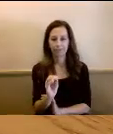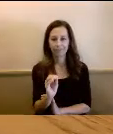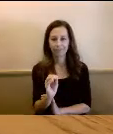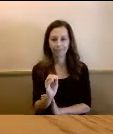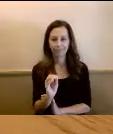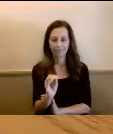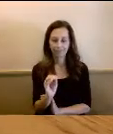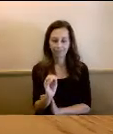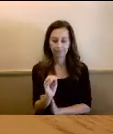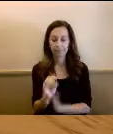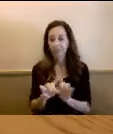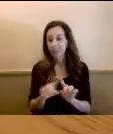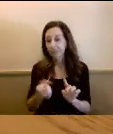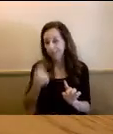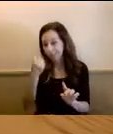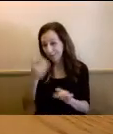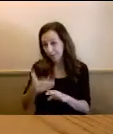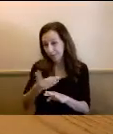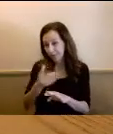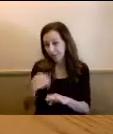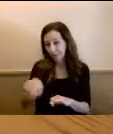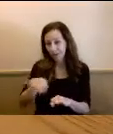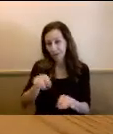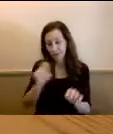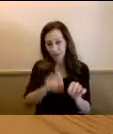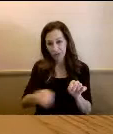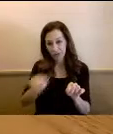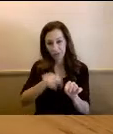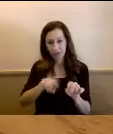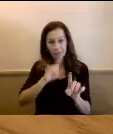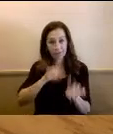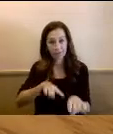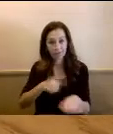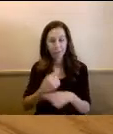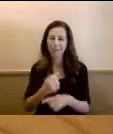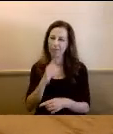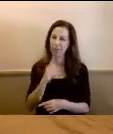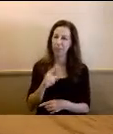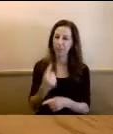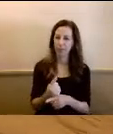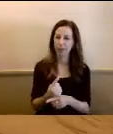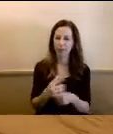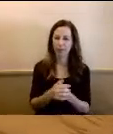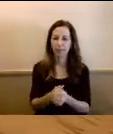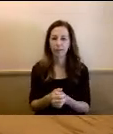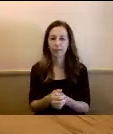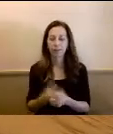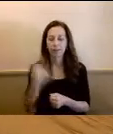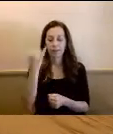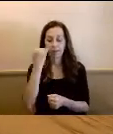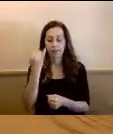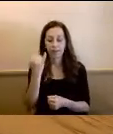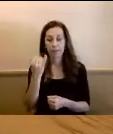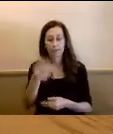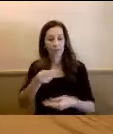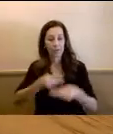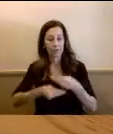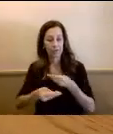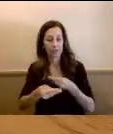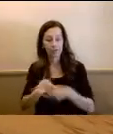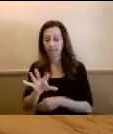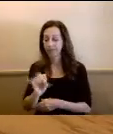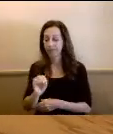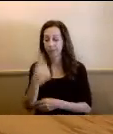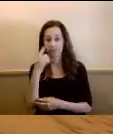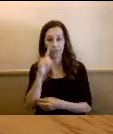50. But before we circle it, let's make sure it's right. So if we substitute 50 for